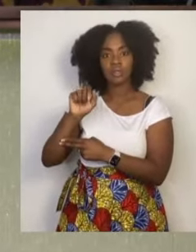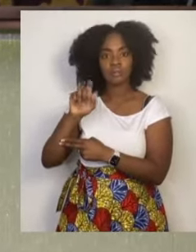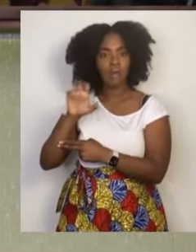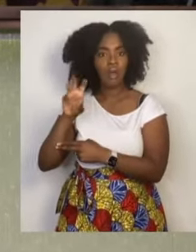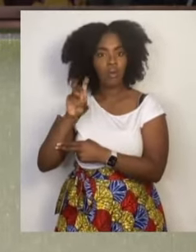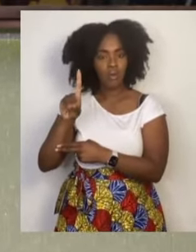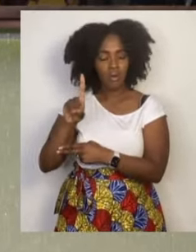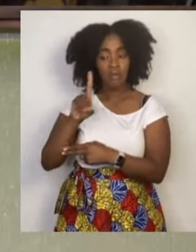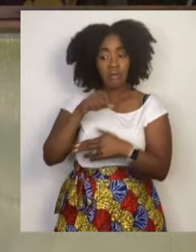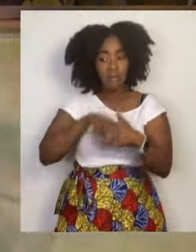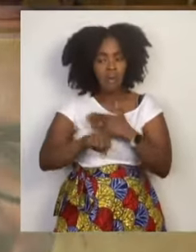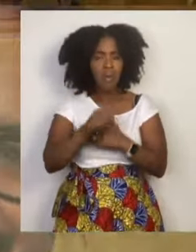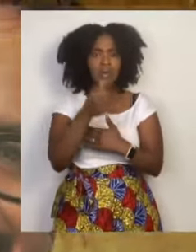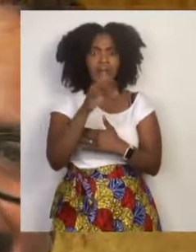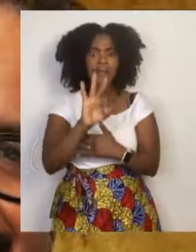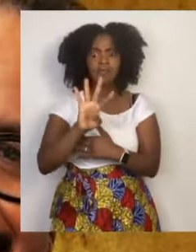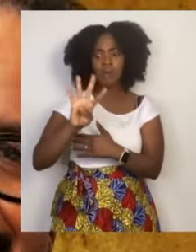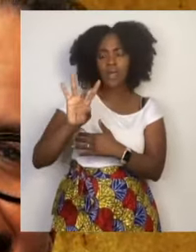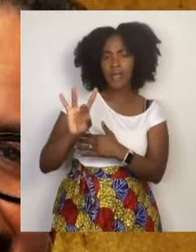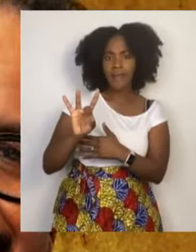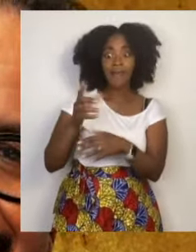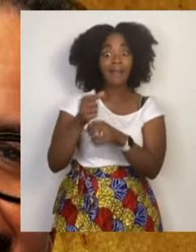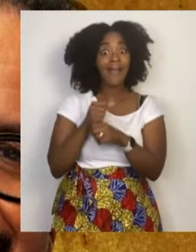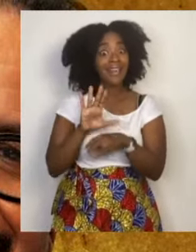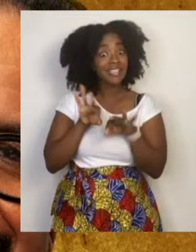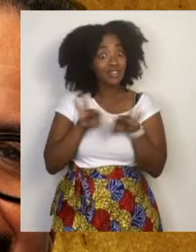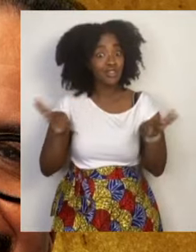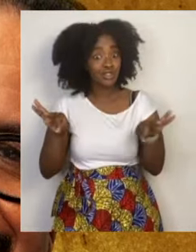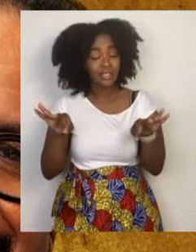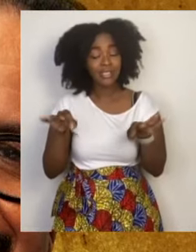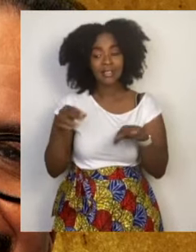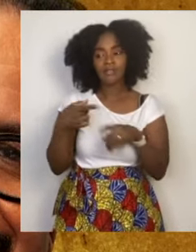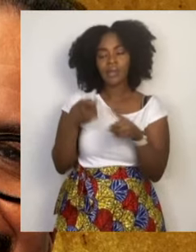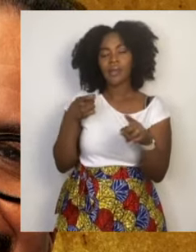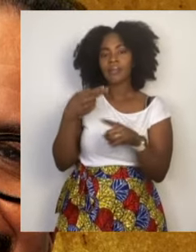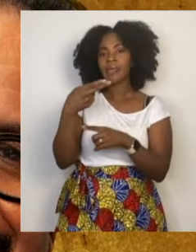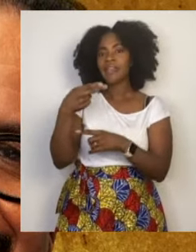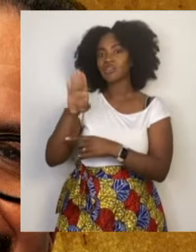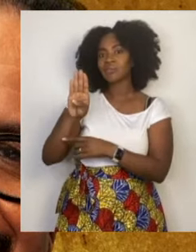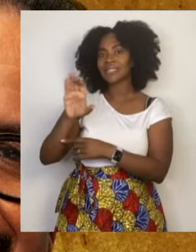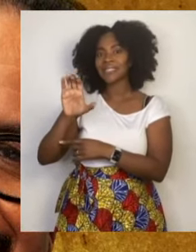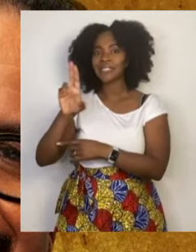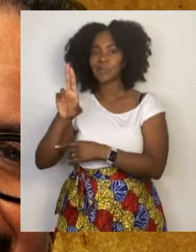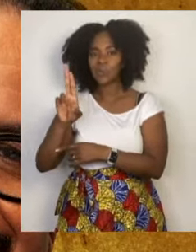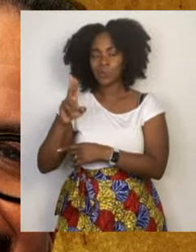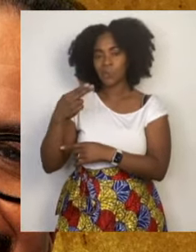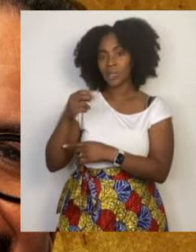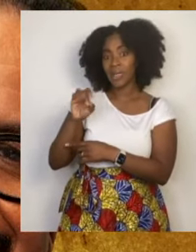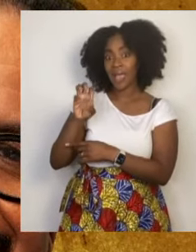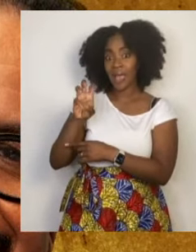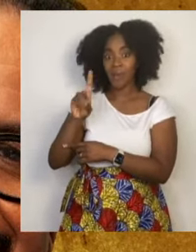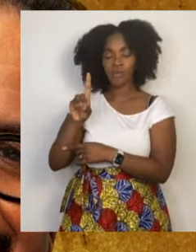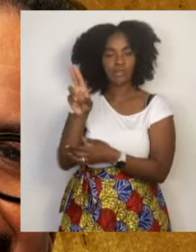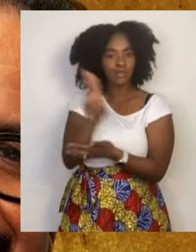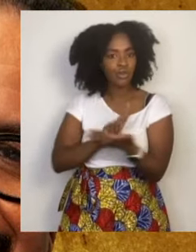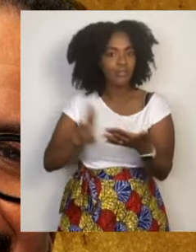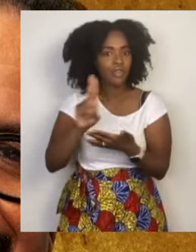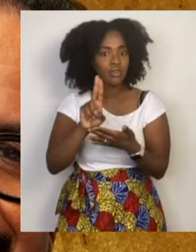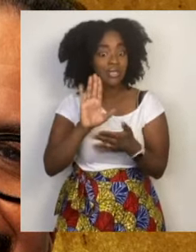degree from HBCU, Howard University, where he majored in piano.